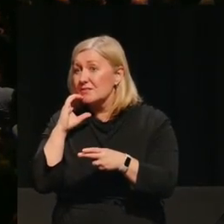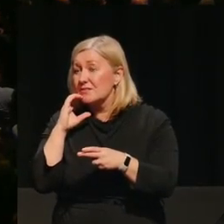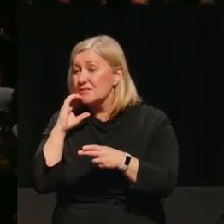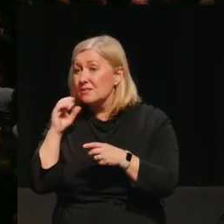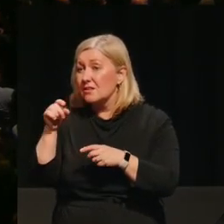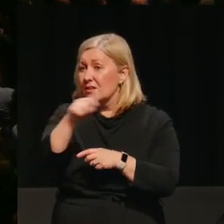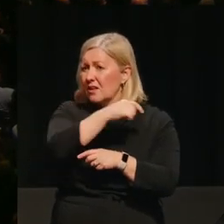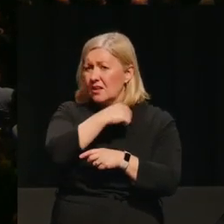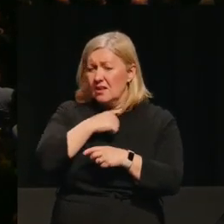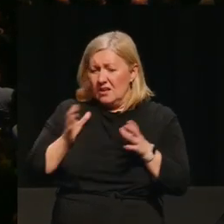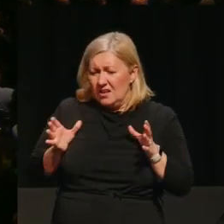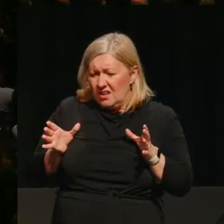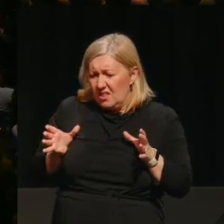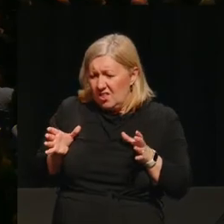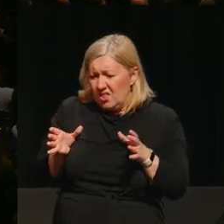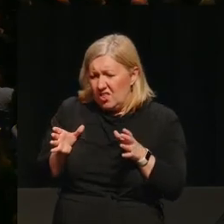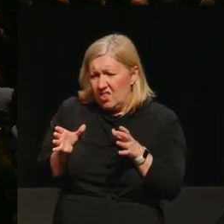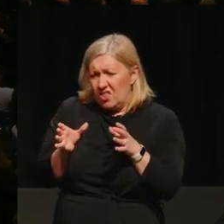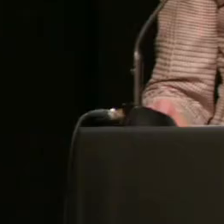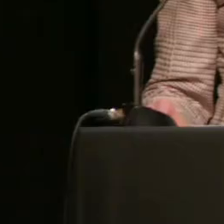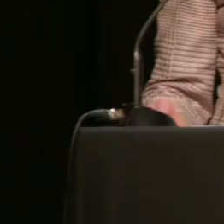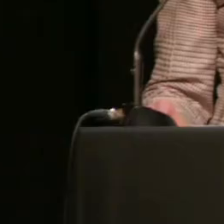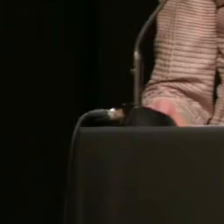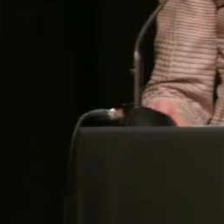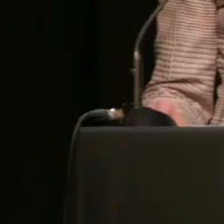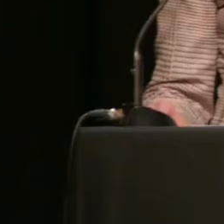herded into cattle cars,